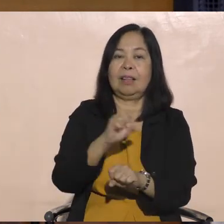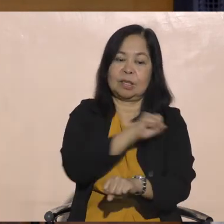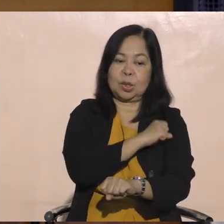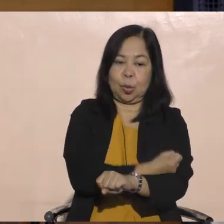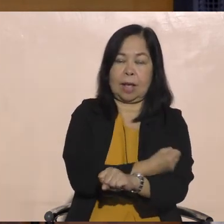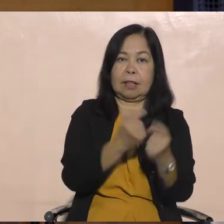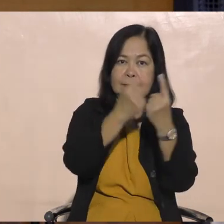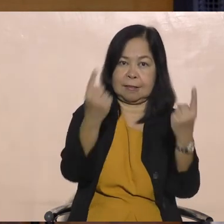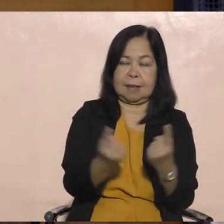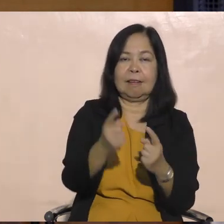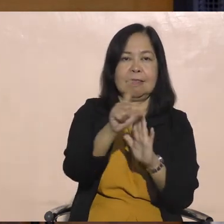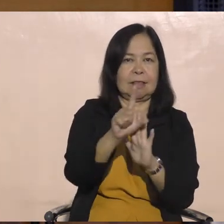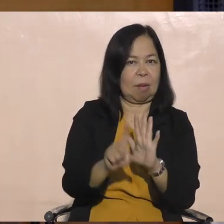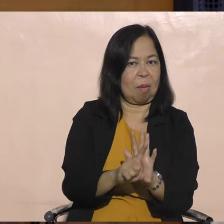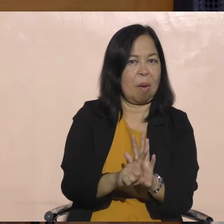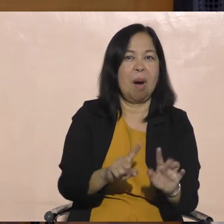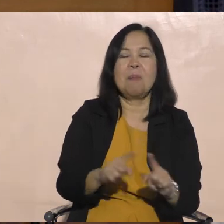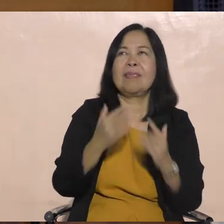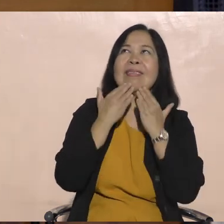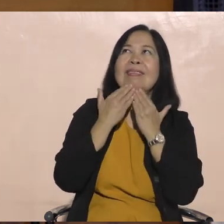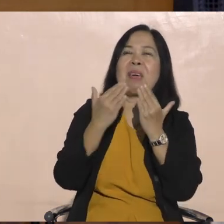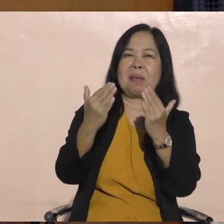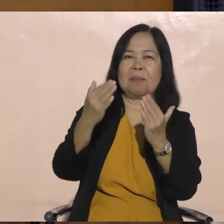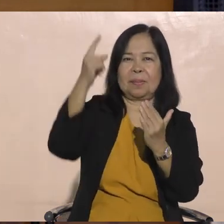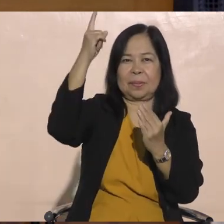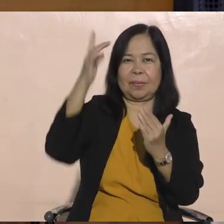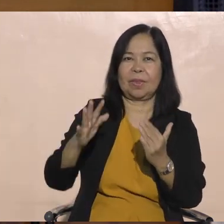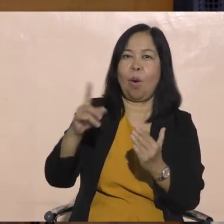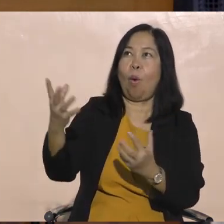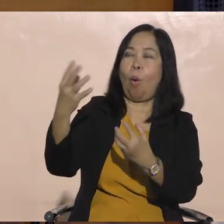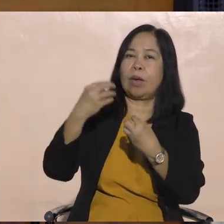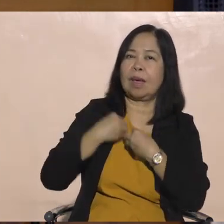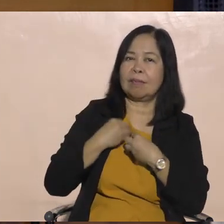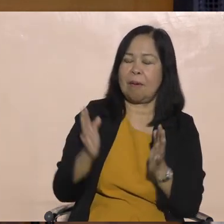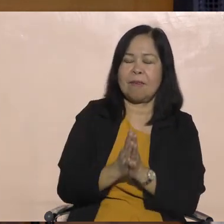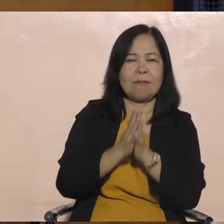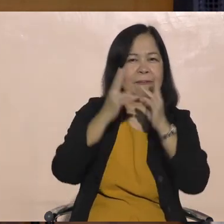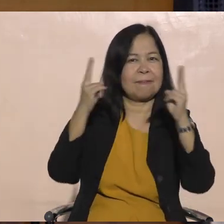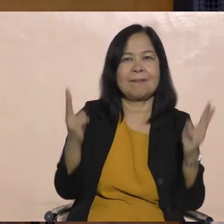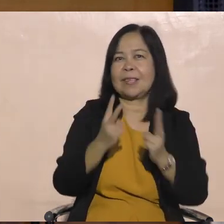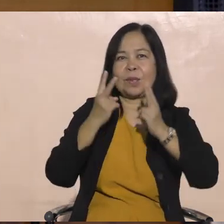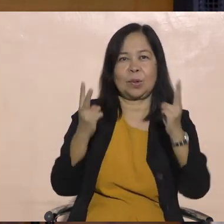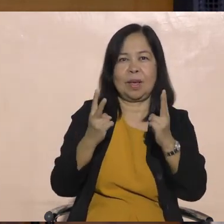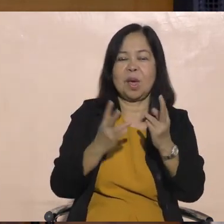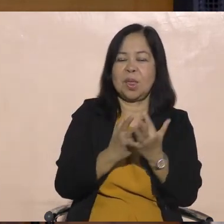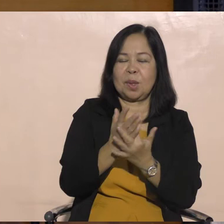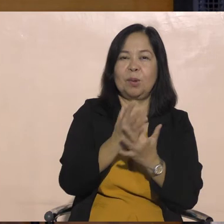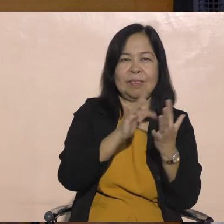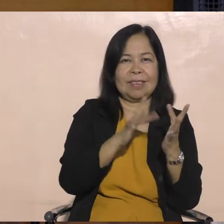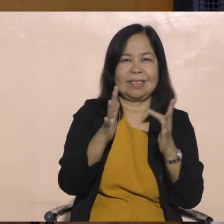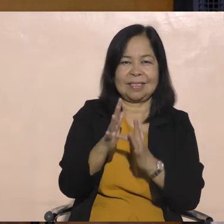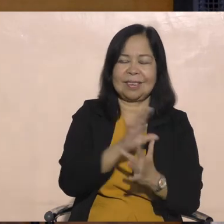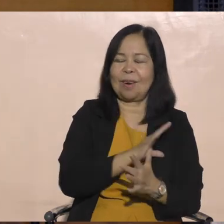is the law. But thanks be to God, who gives us the victory through our Lord